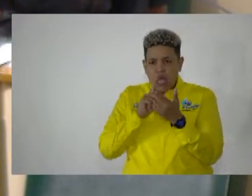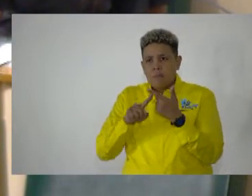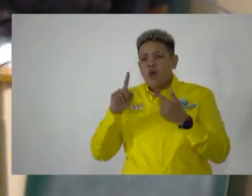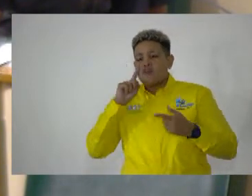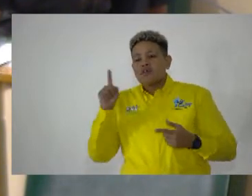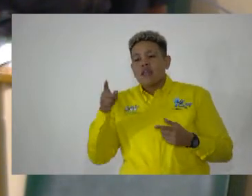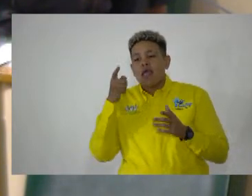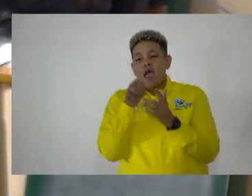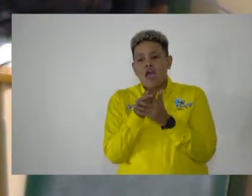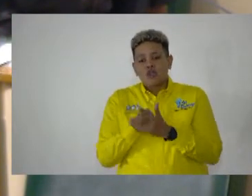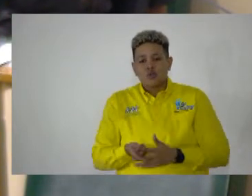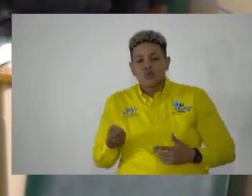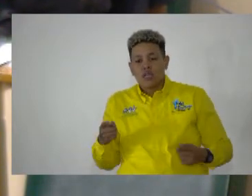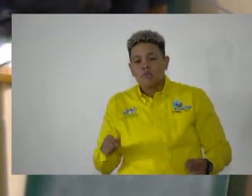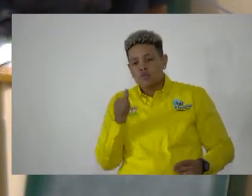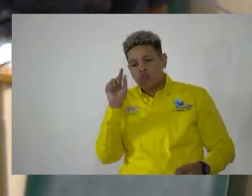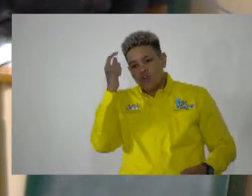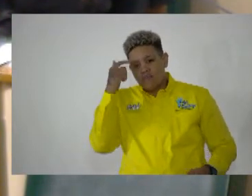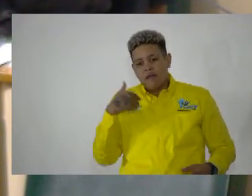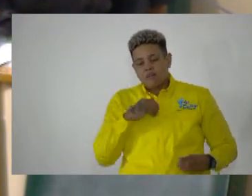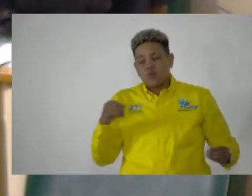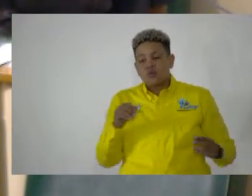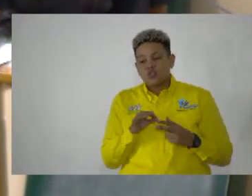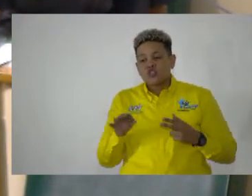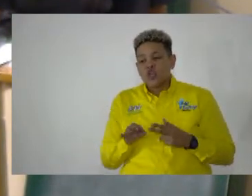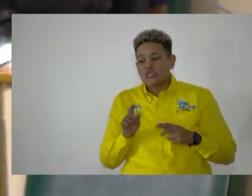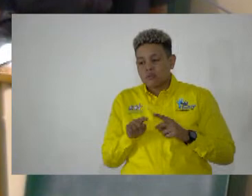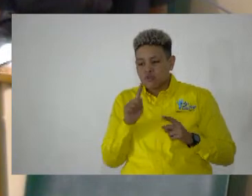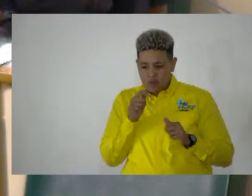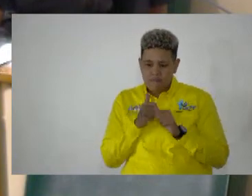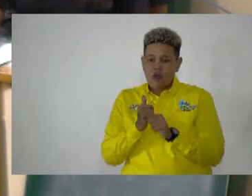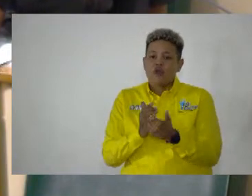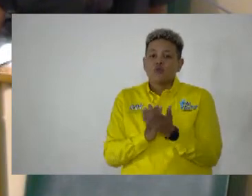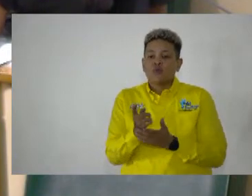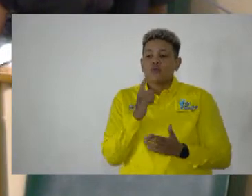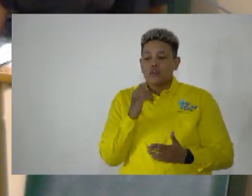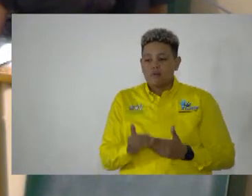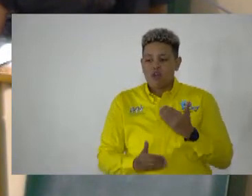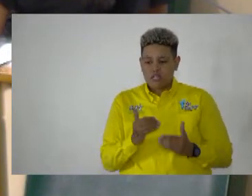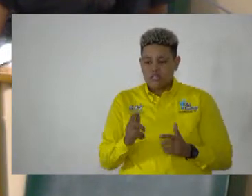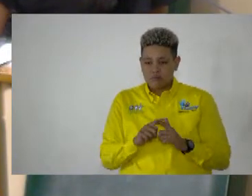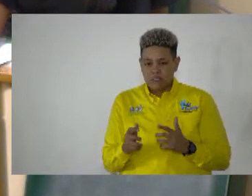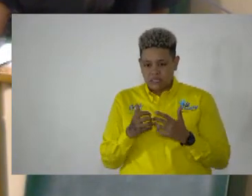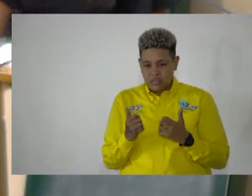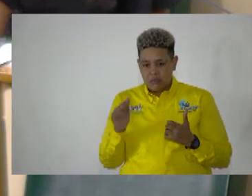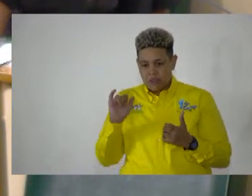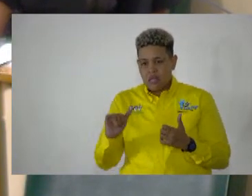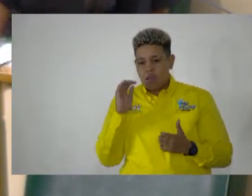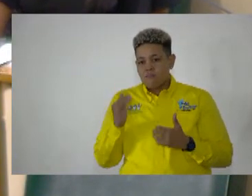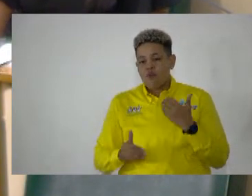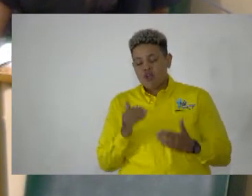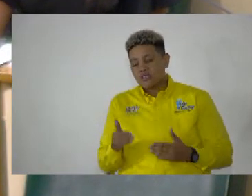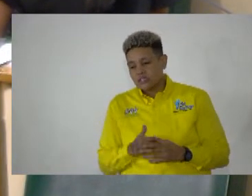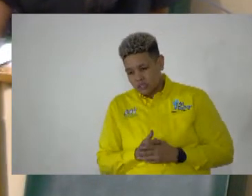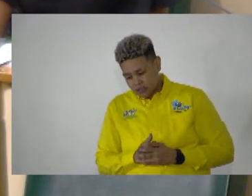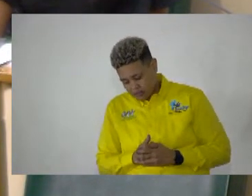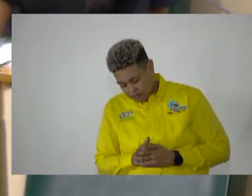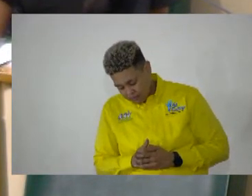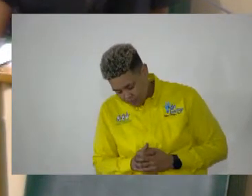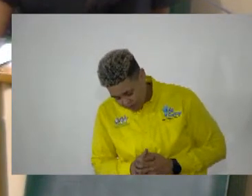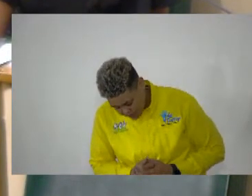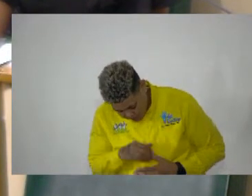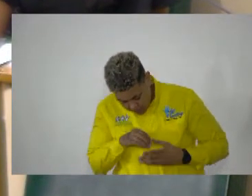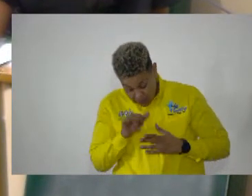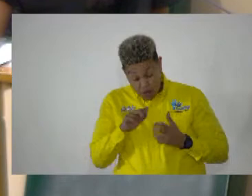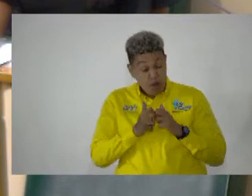accuse. So the government has no choice but to follow through. But a part of the problem as well